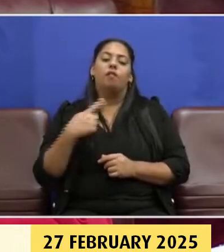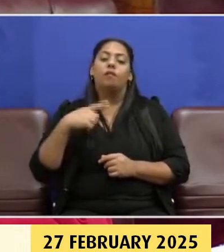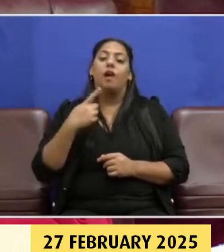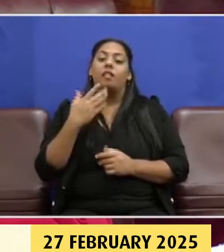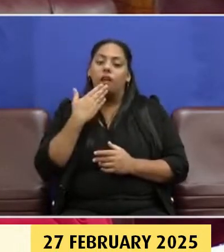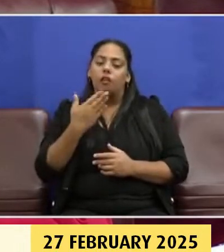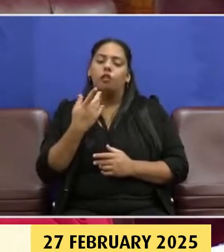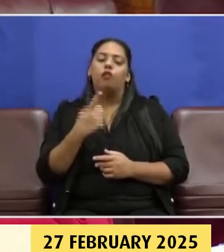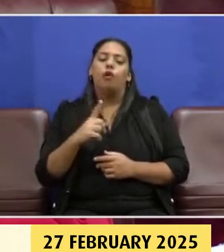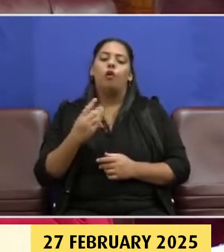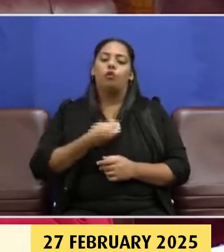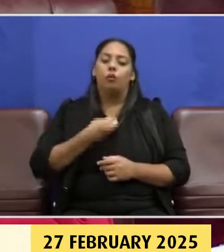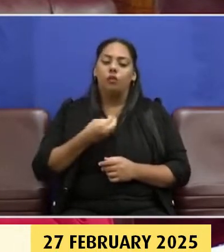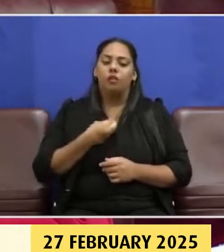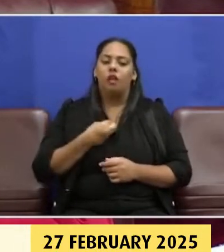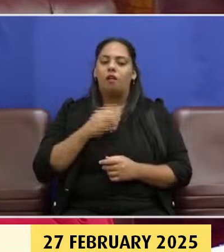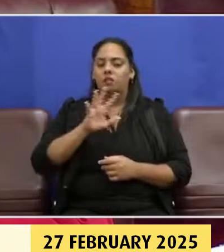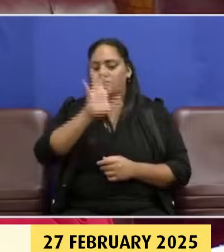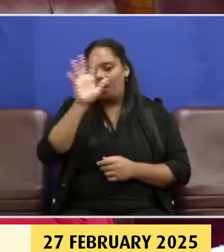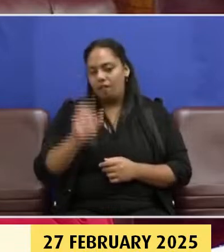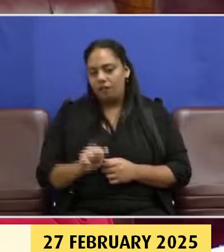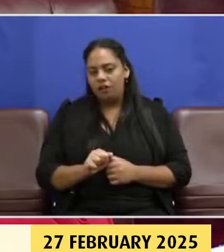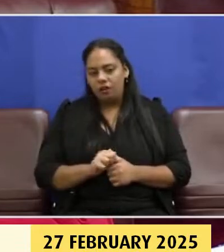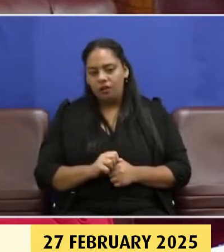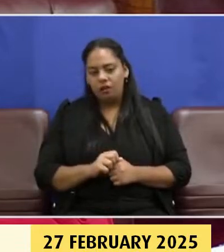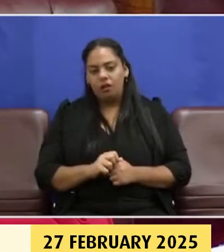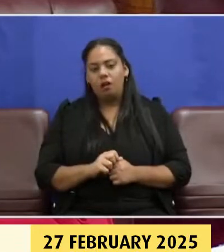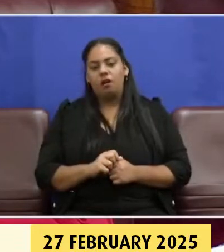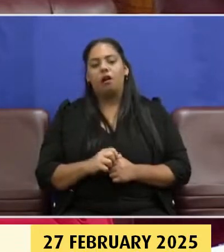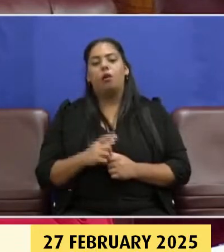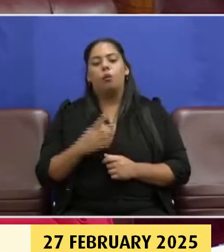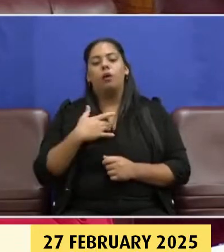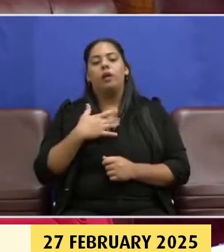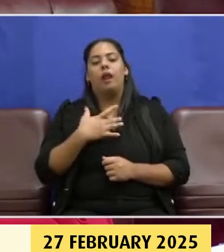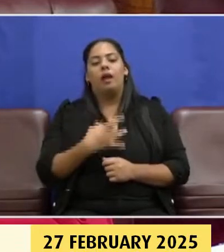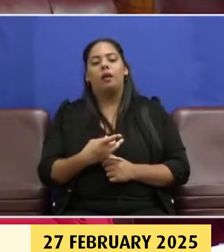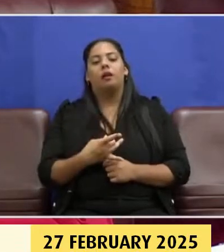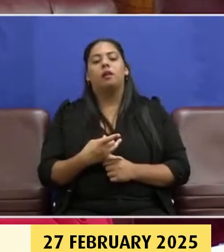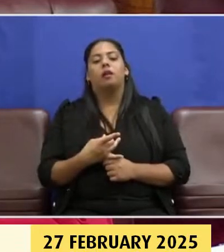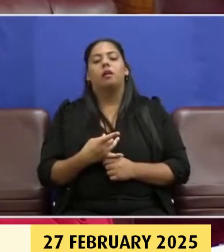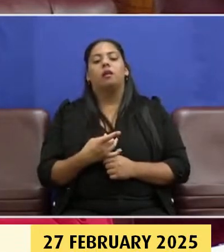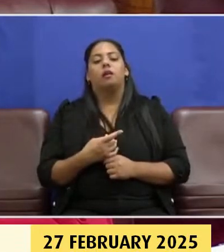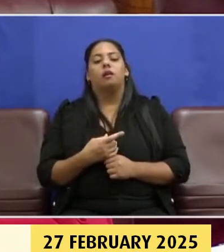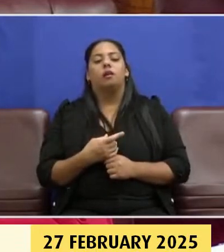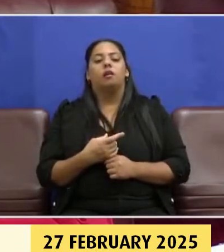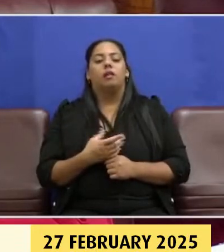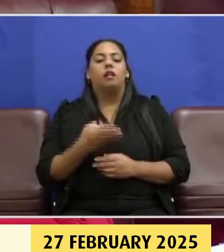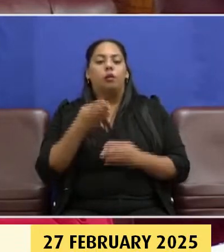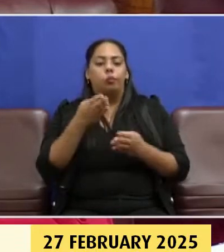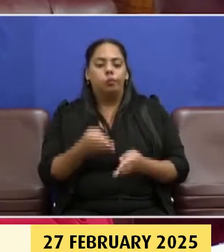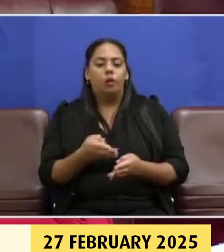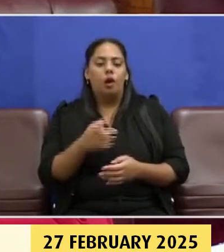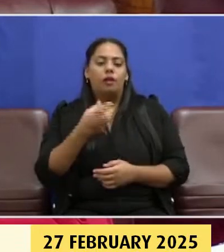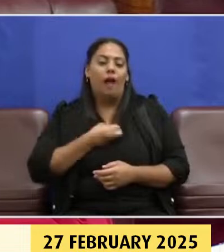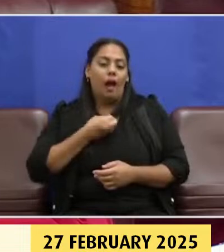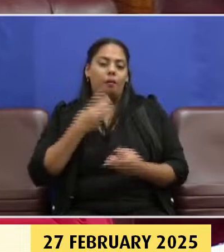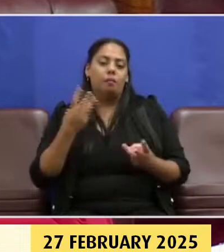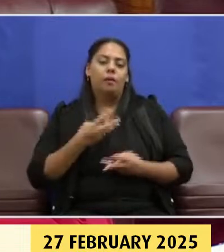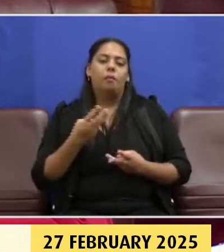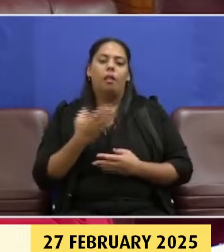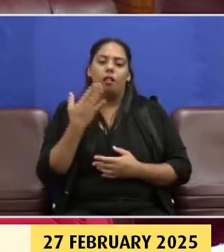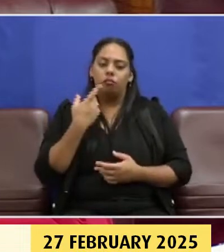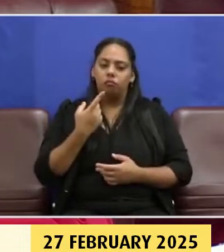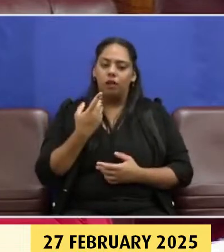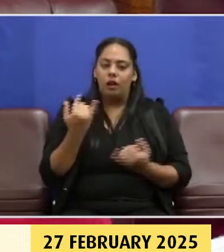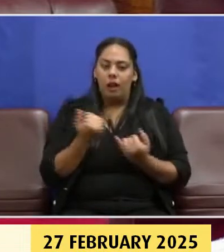also comforts us is to have young people from non-binary, marginalized groups putting up their hands